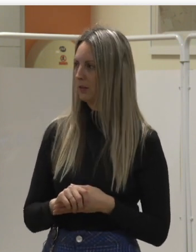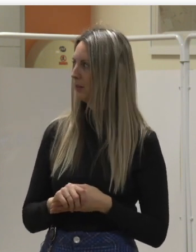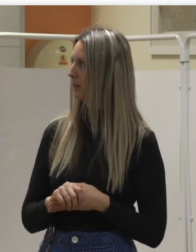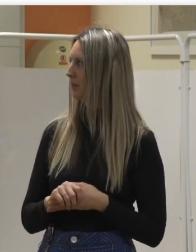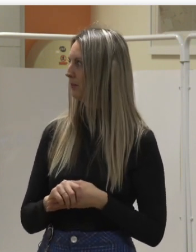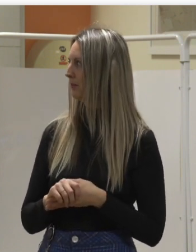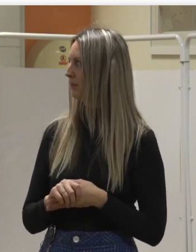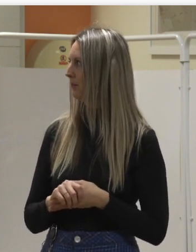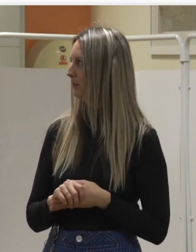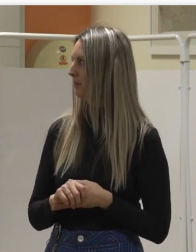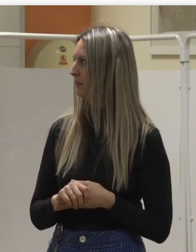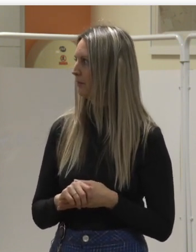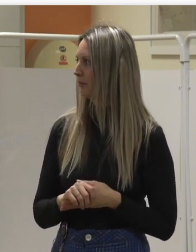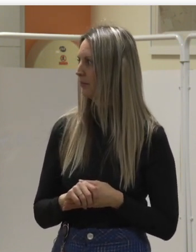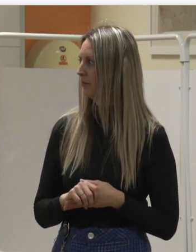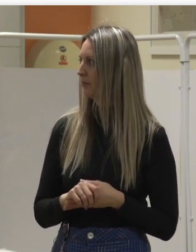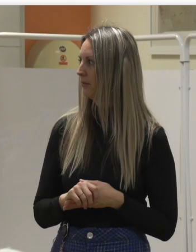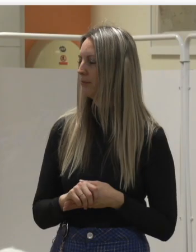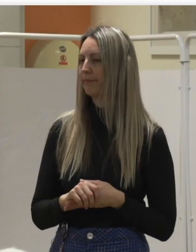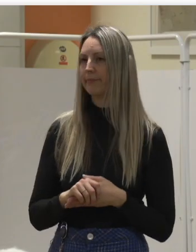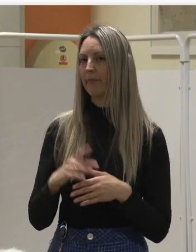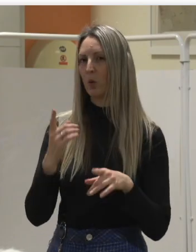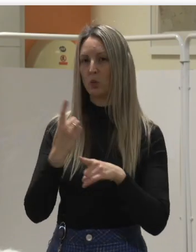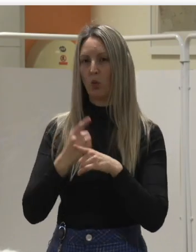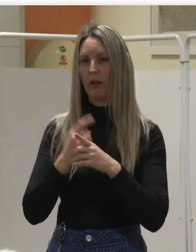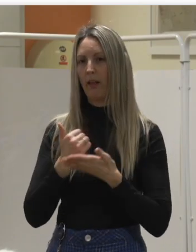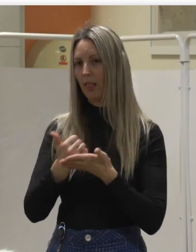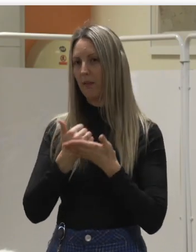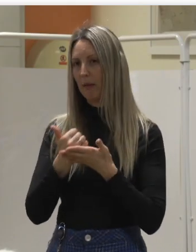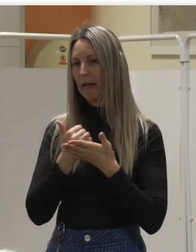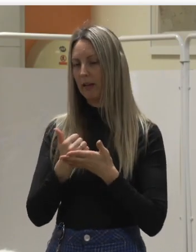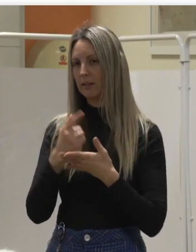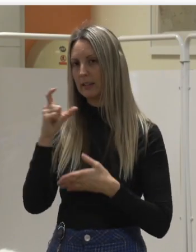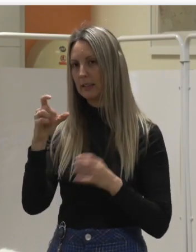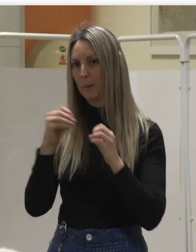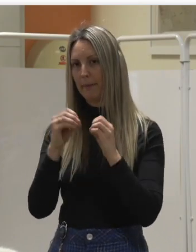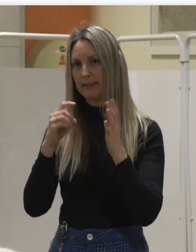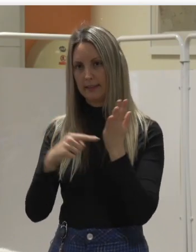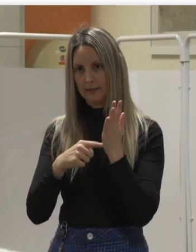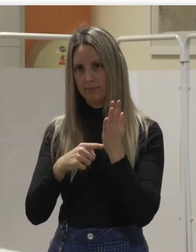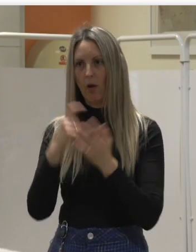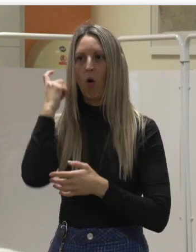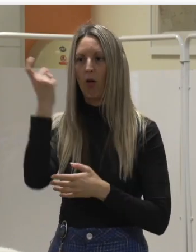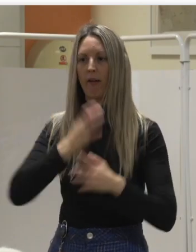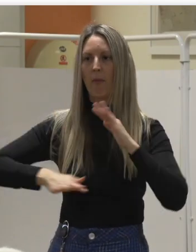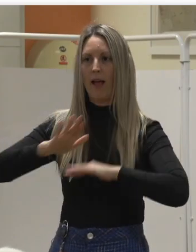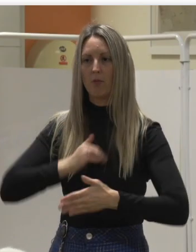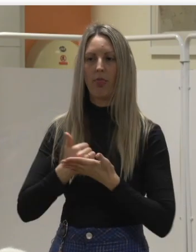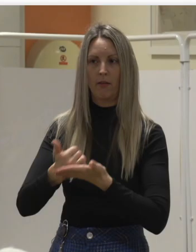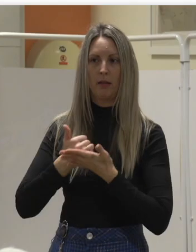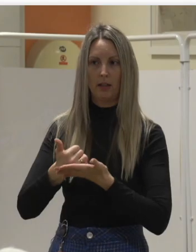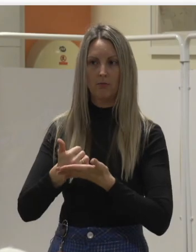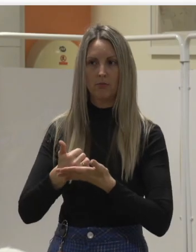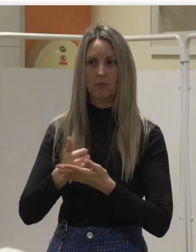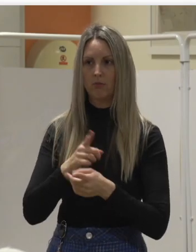helpful. And we talk about talking therapies, including cognitive behavioral therapy. That is very crucial